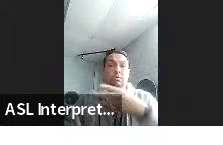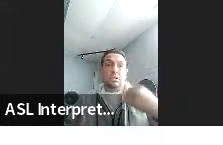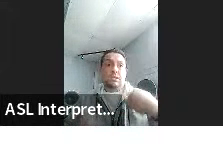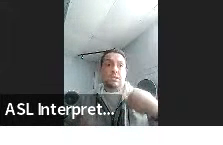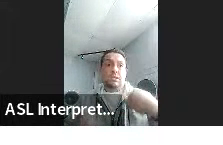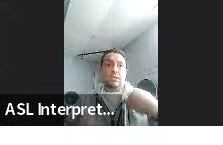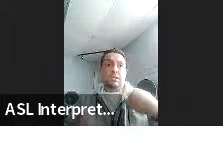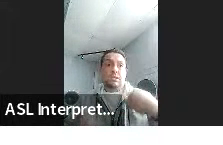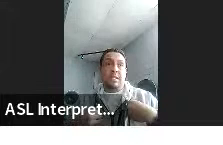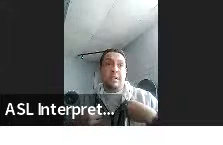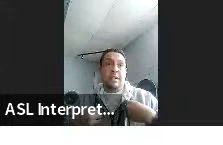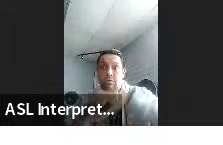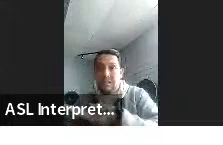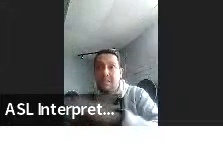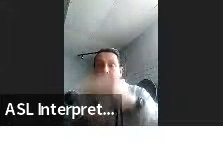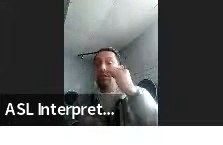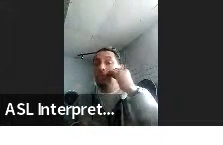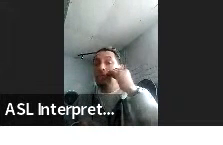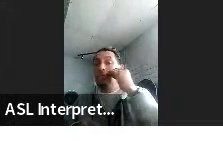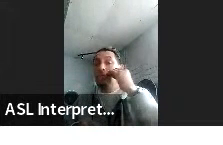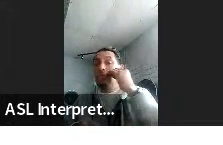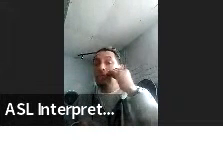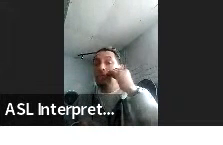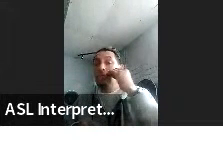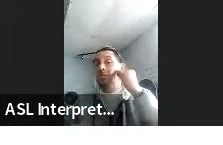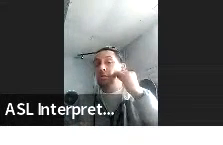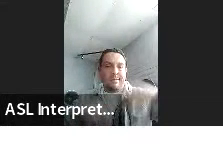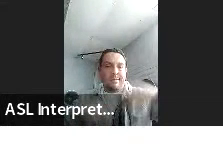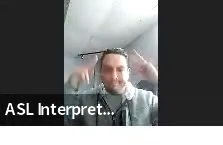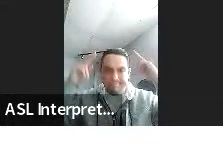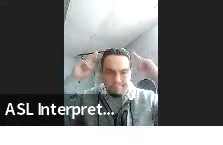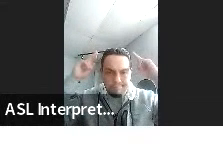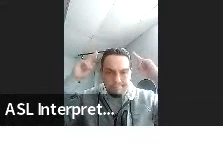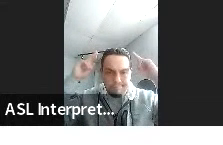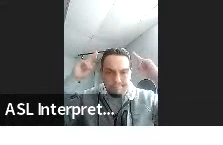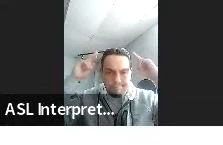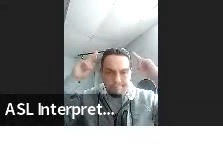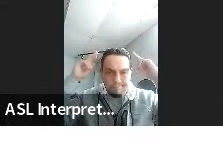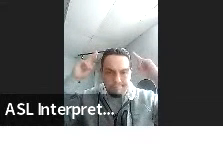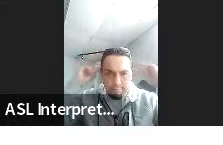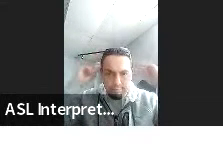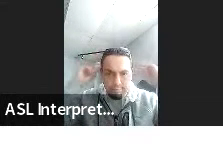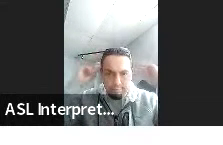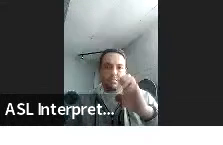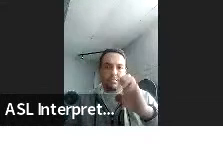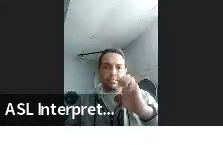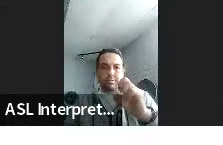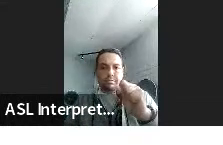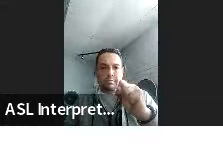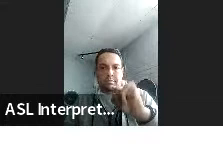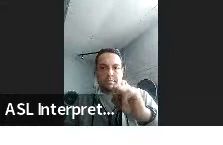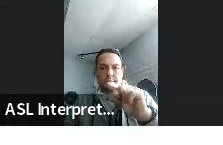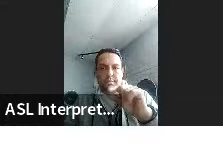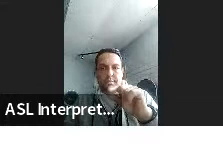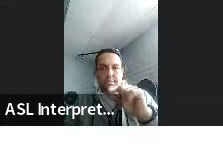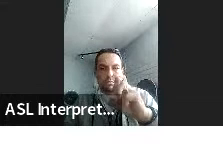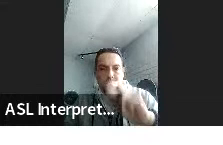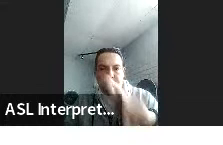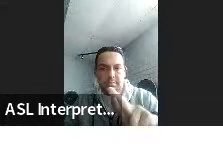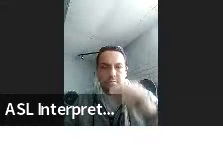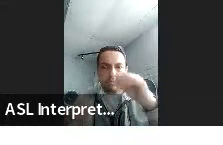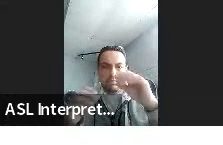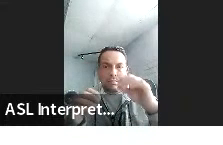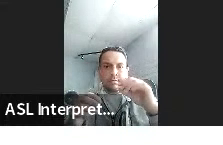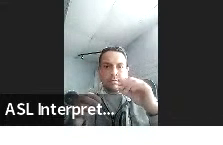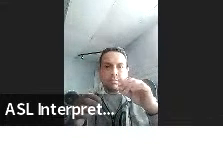an interior designer. And so we want to remove these inequities and update our regulations for home occupations to ensure that those